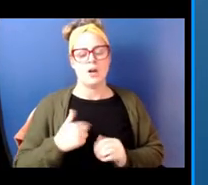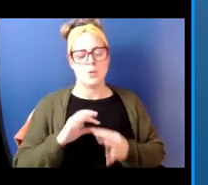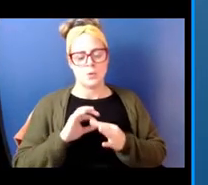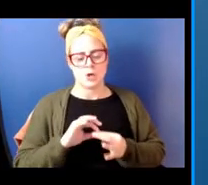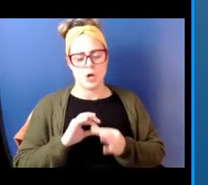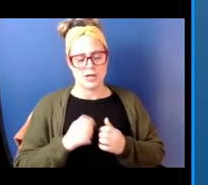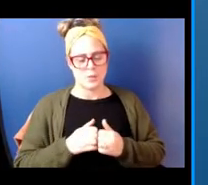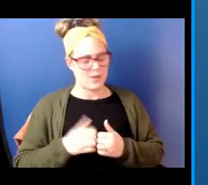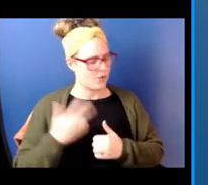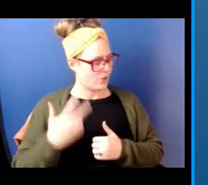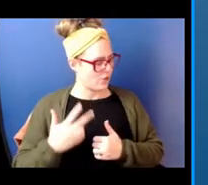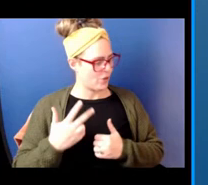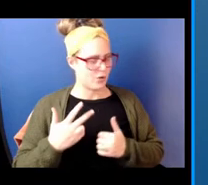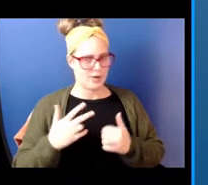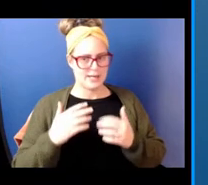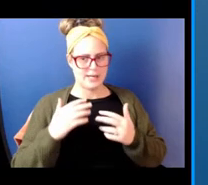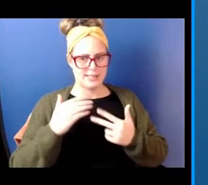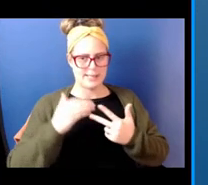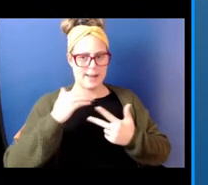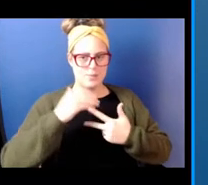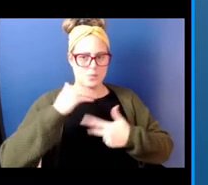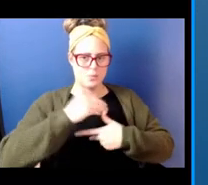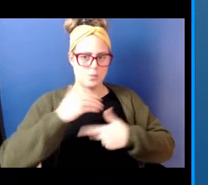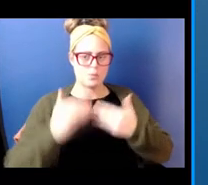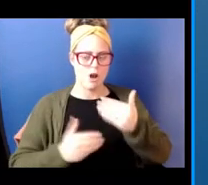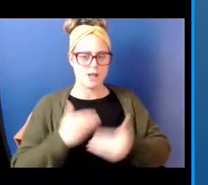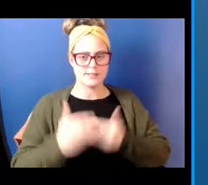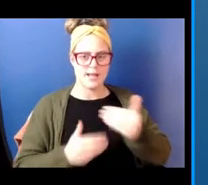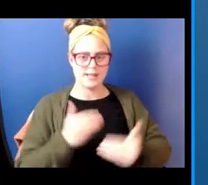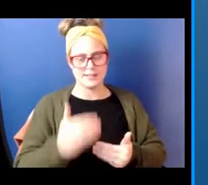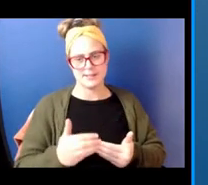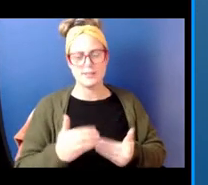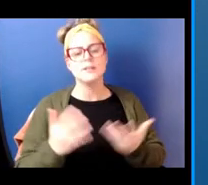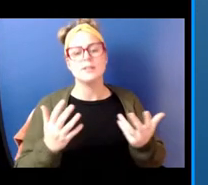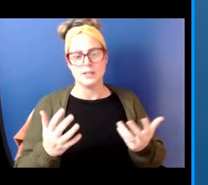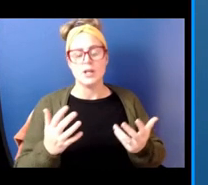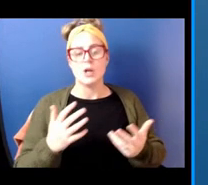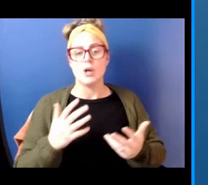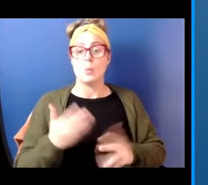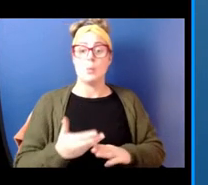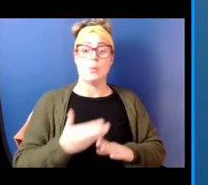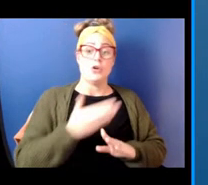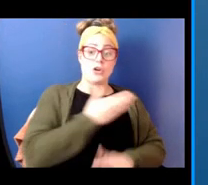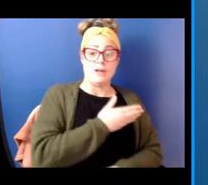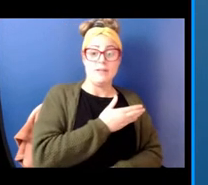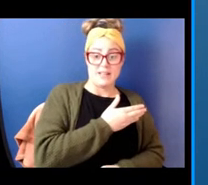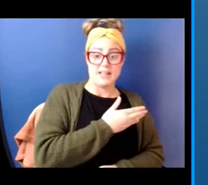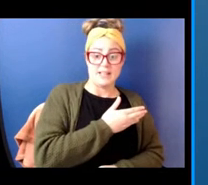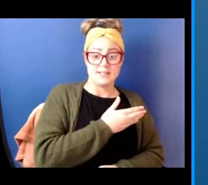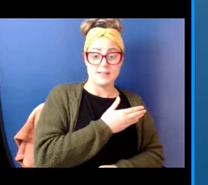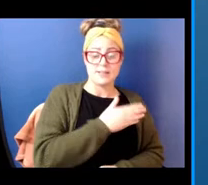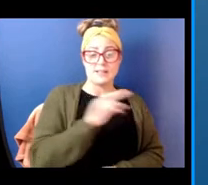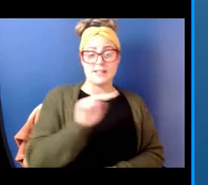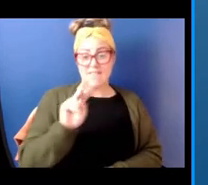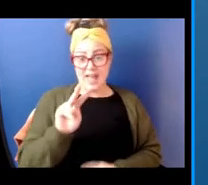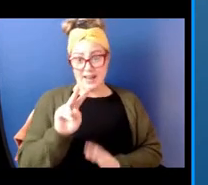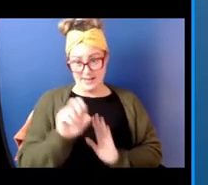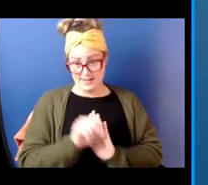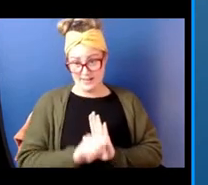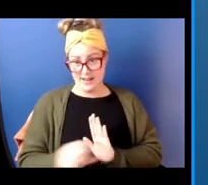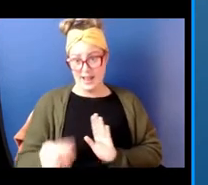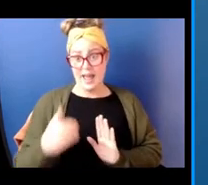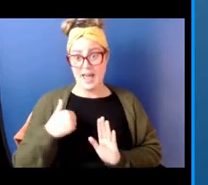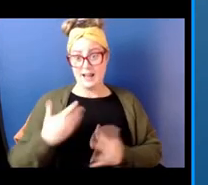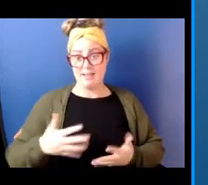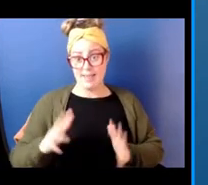three-tier process three-step process in a sense and a caucus State previously Nevada had allowed that there was